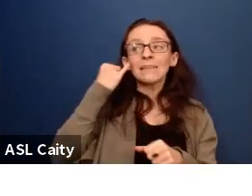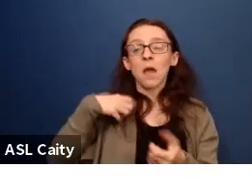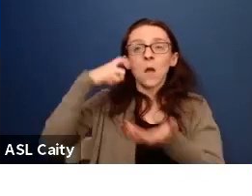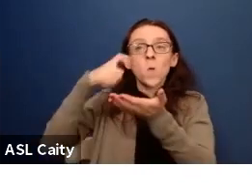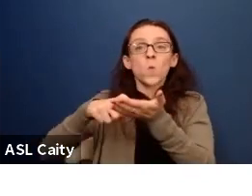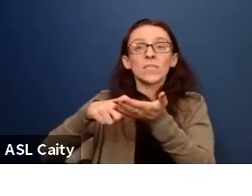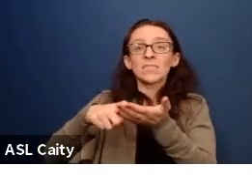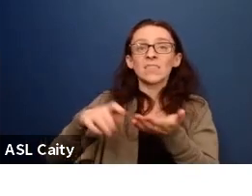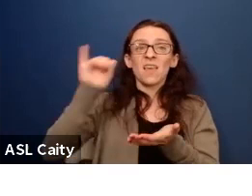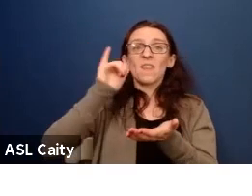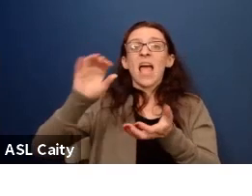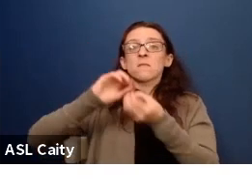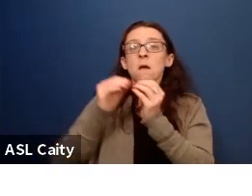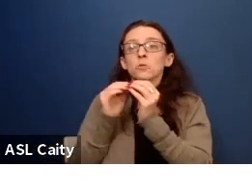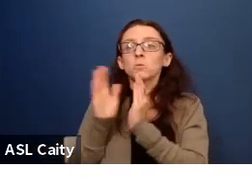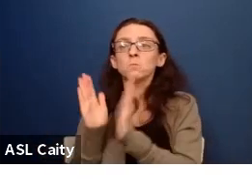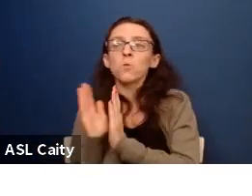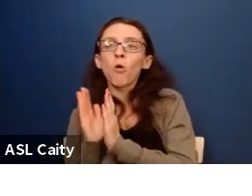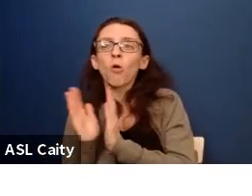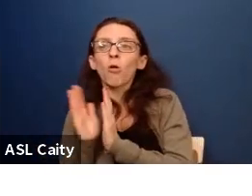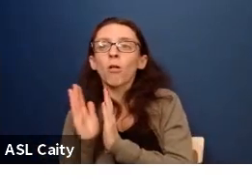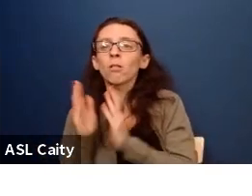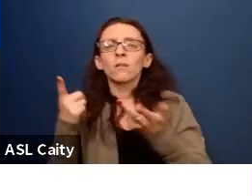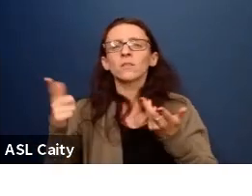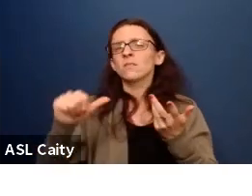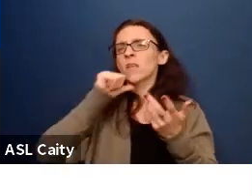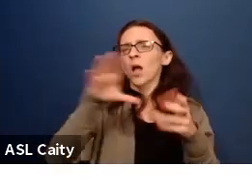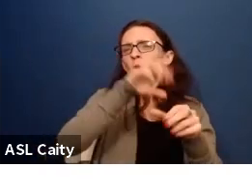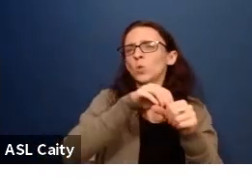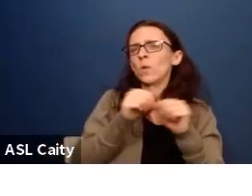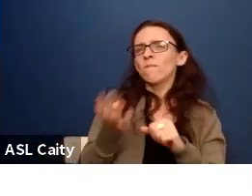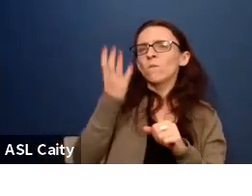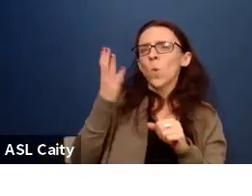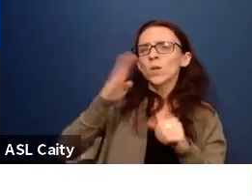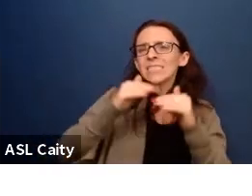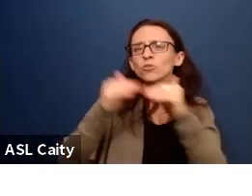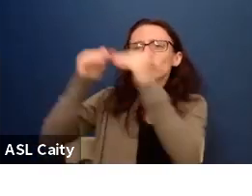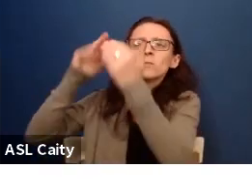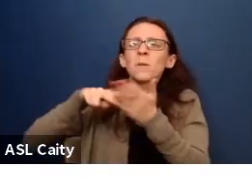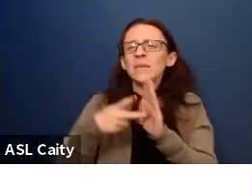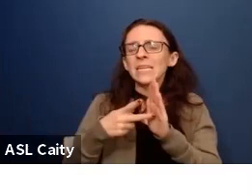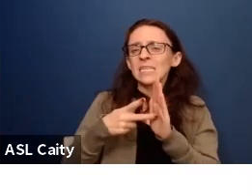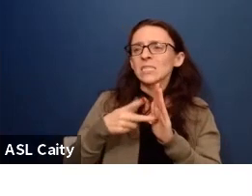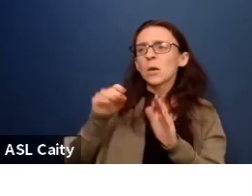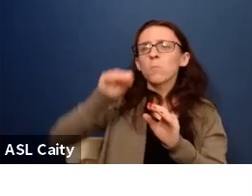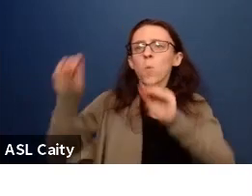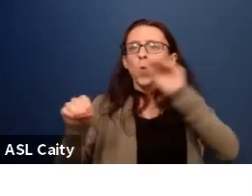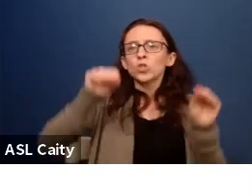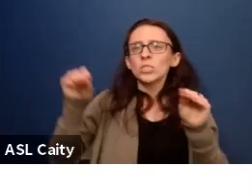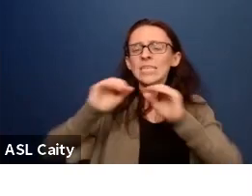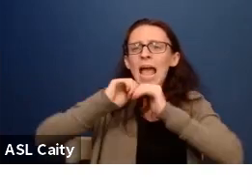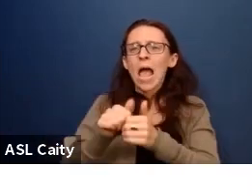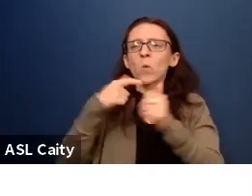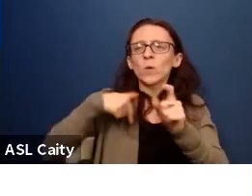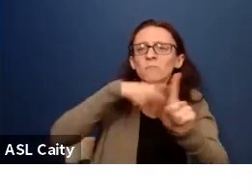smaller. Got it. Than the 4 tiers, so you can't use the same proportionality as the rest of the assignment. That